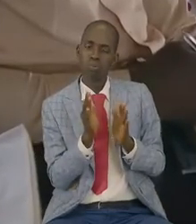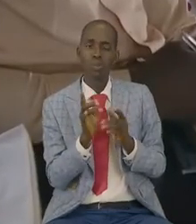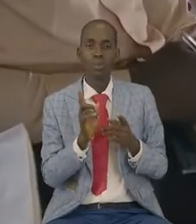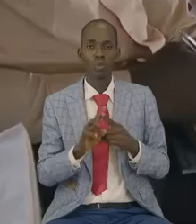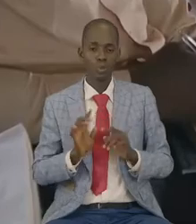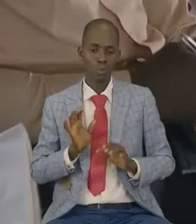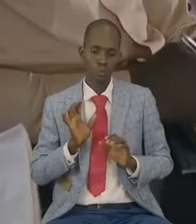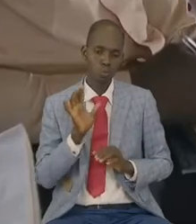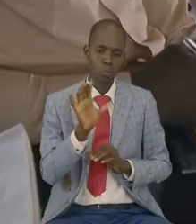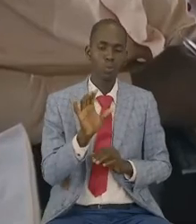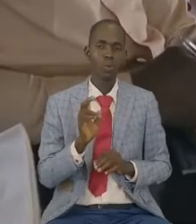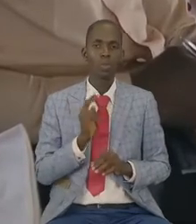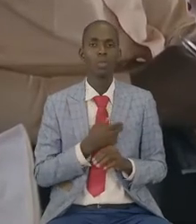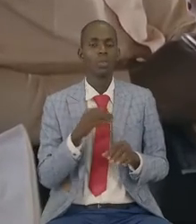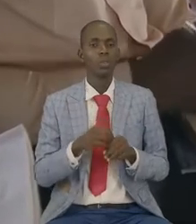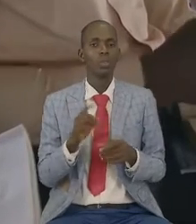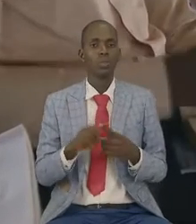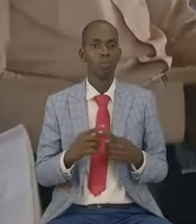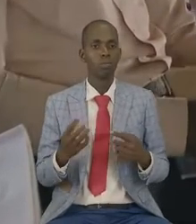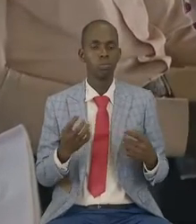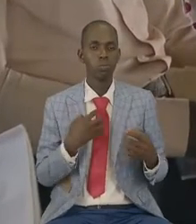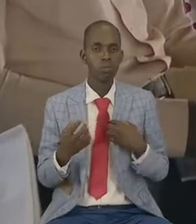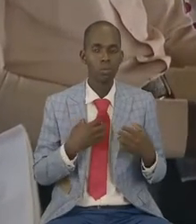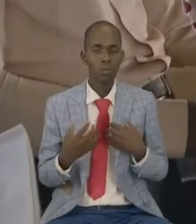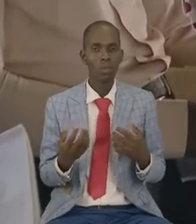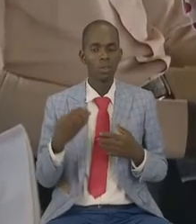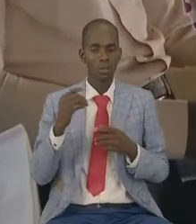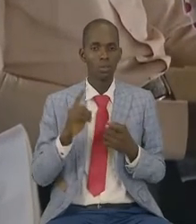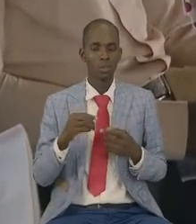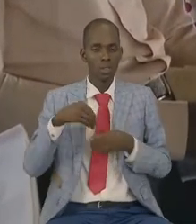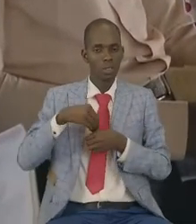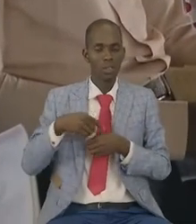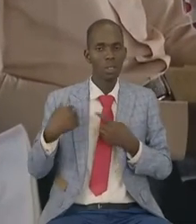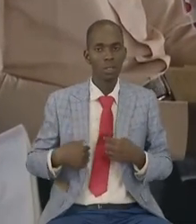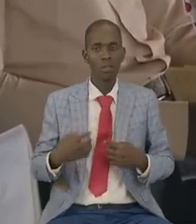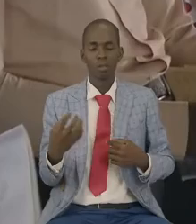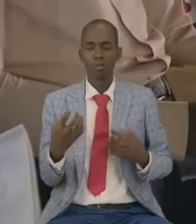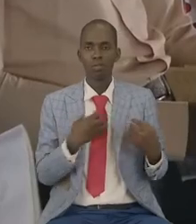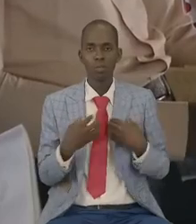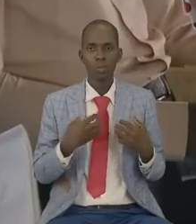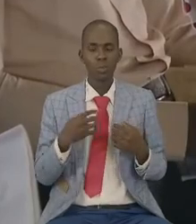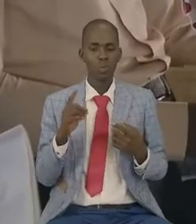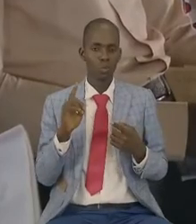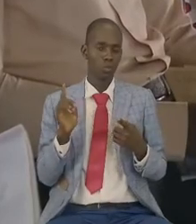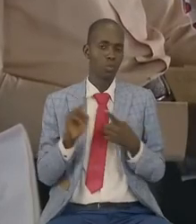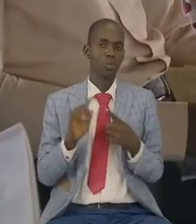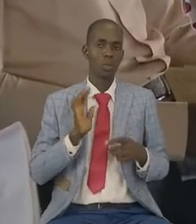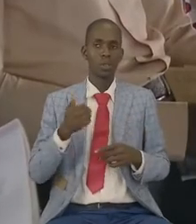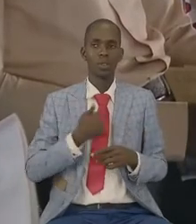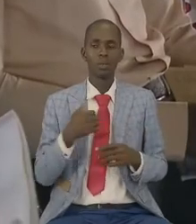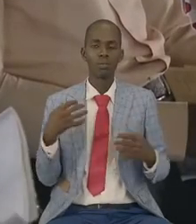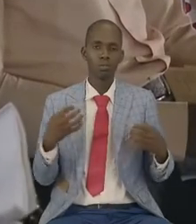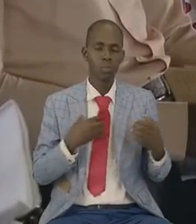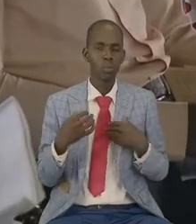into murmuring, into grumbling, into complaining, what should we do? Let's